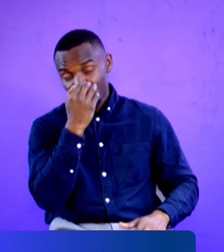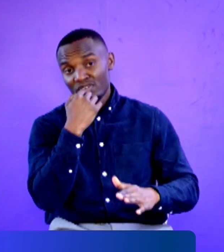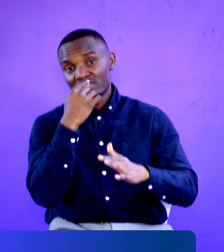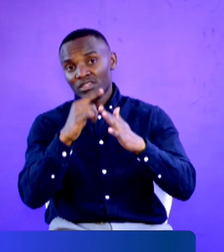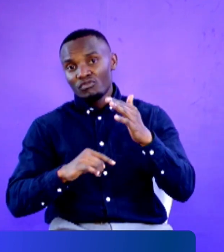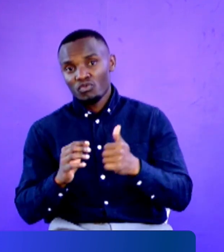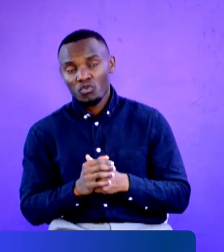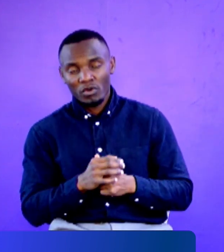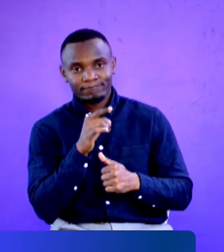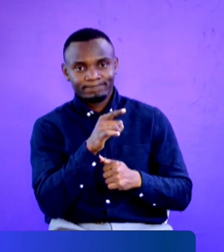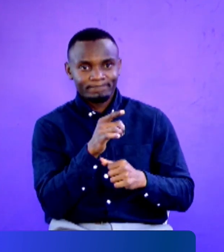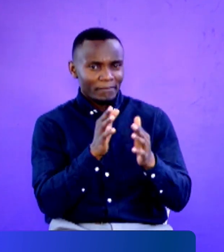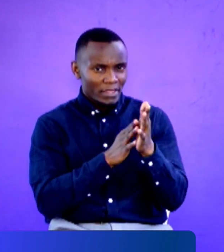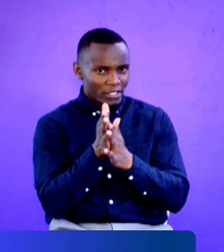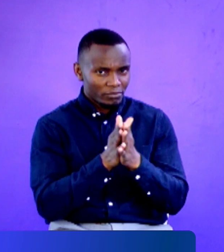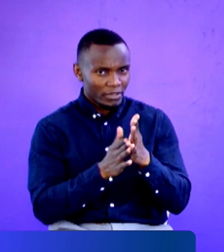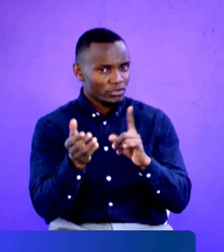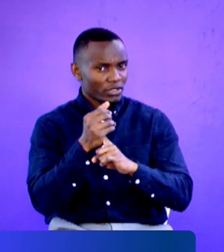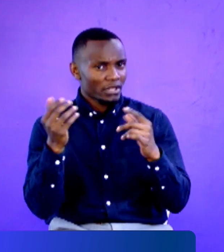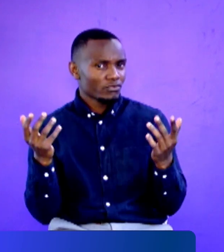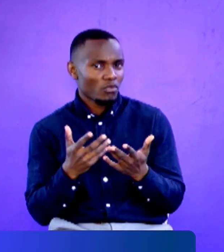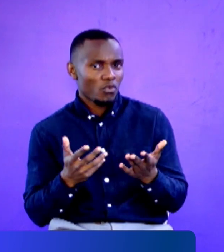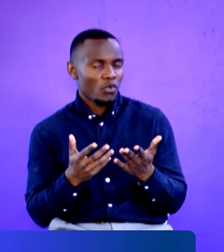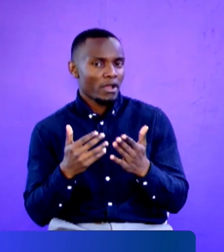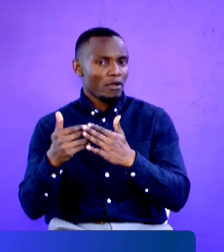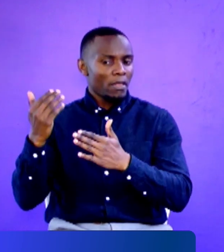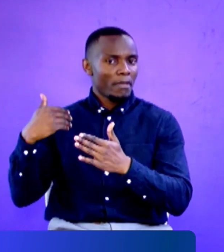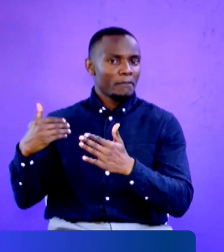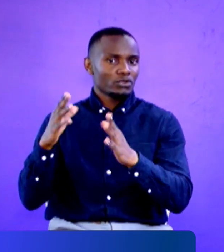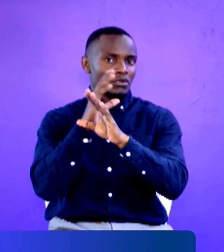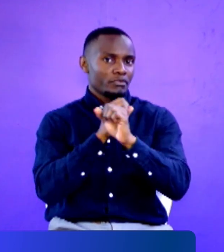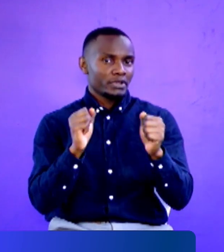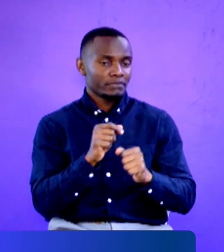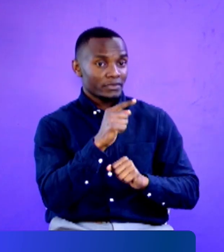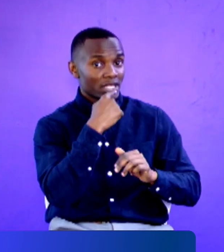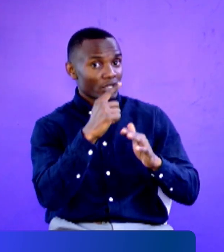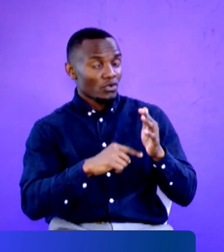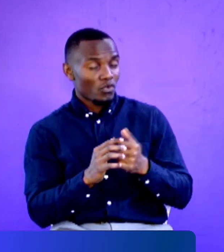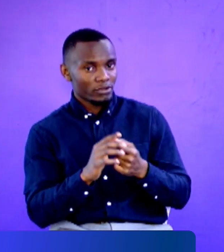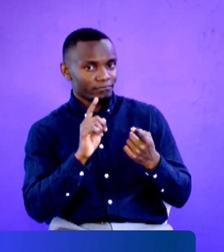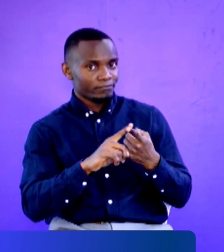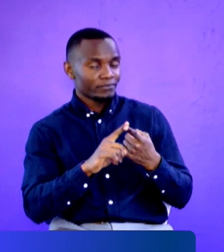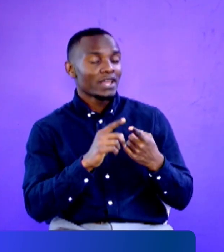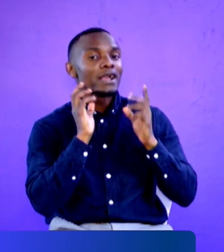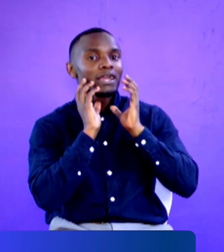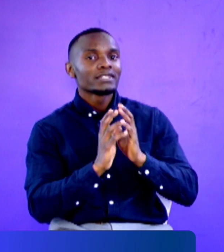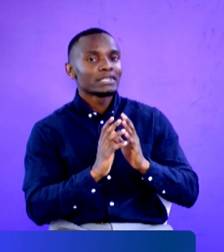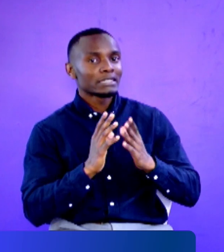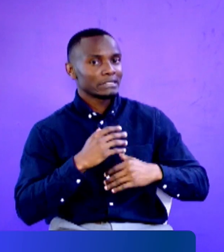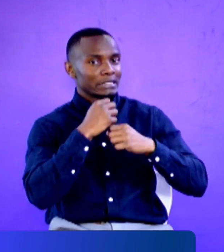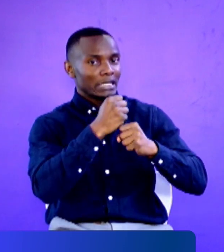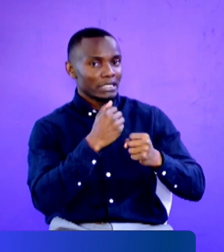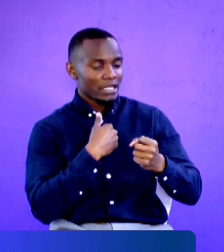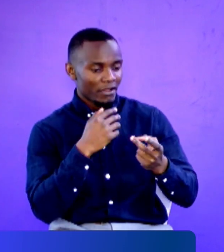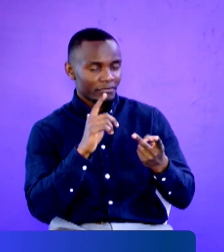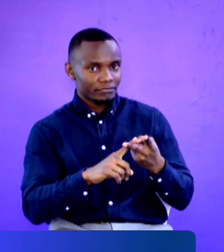4 of his predecessors. And I quote, "I have Jomo Kenyatta's courage, Moi's understanding, Kibaki's